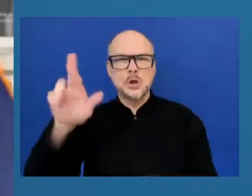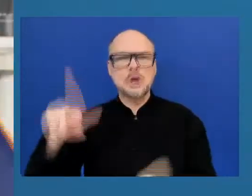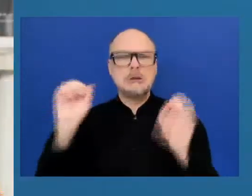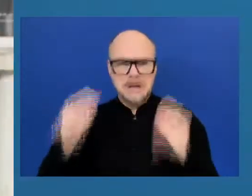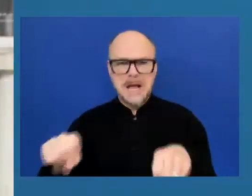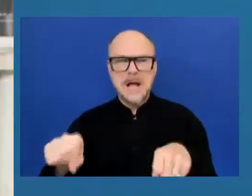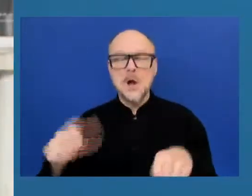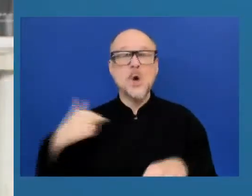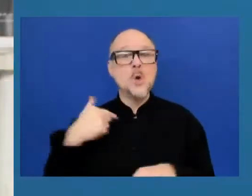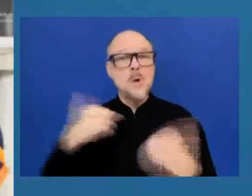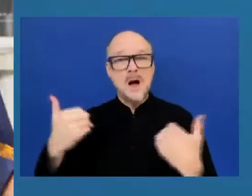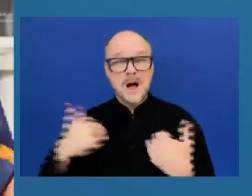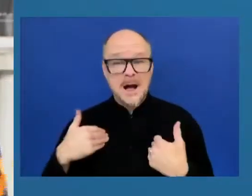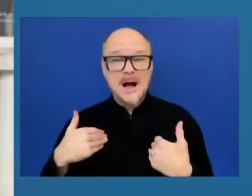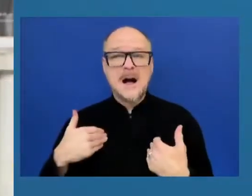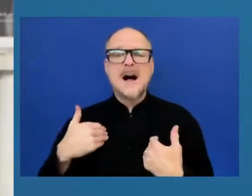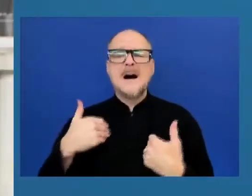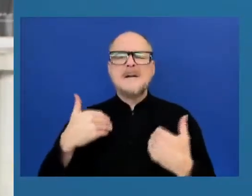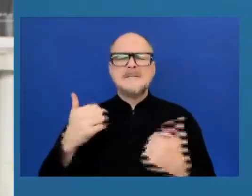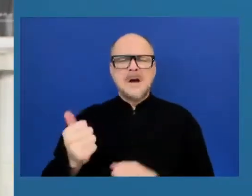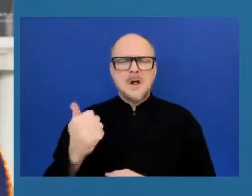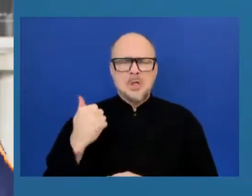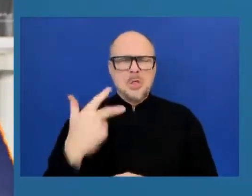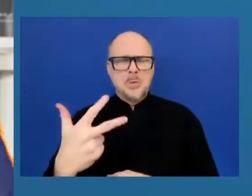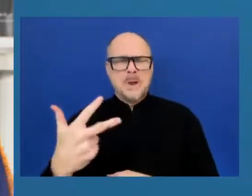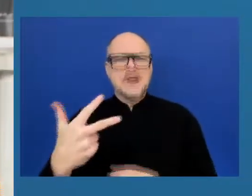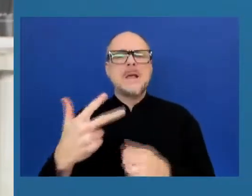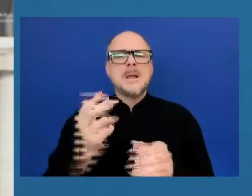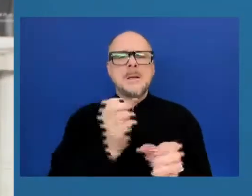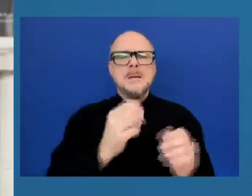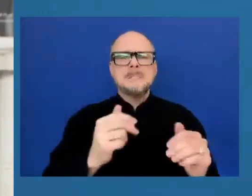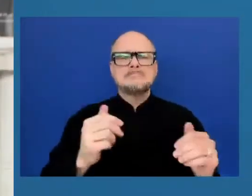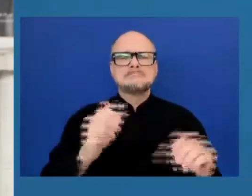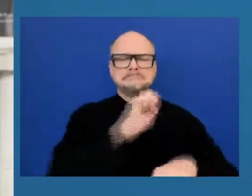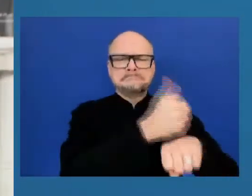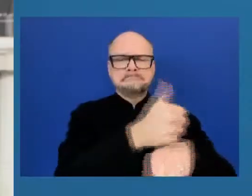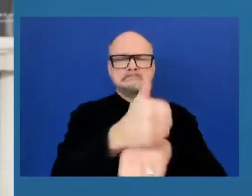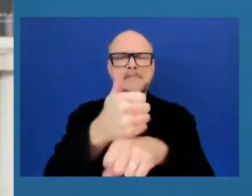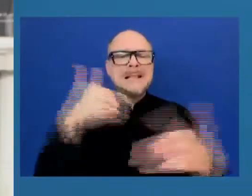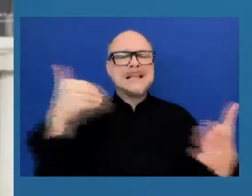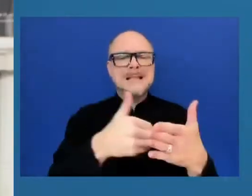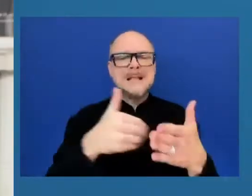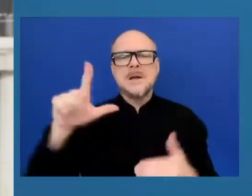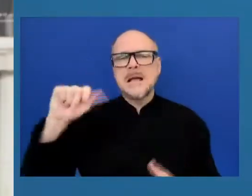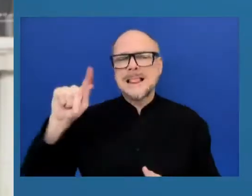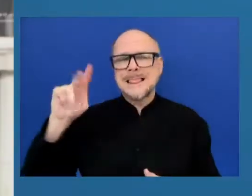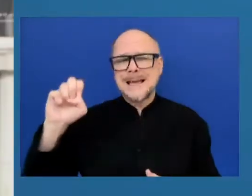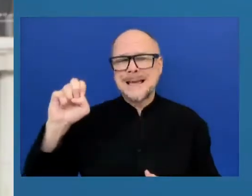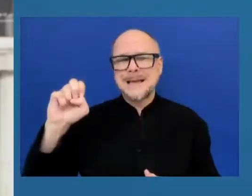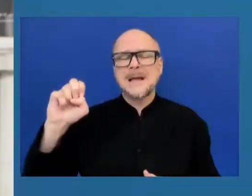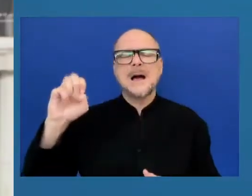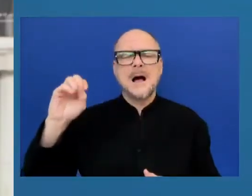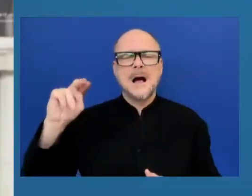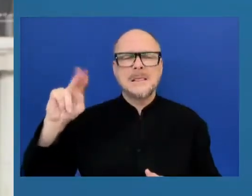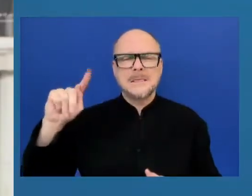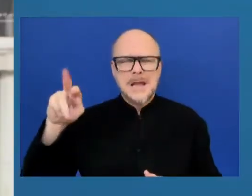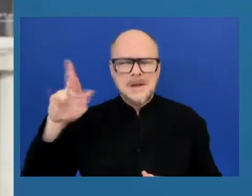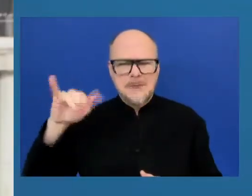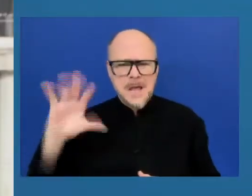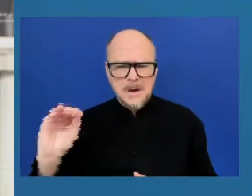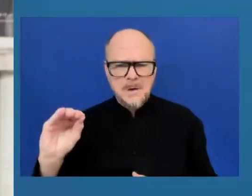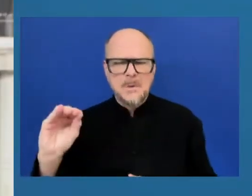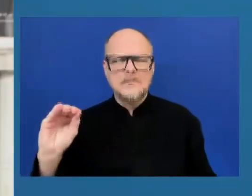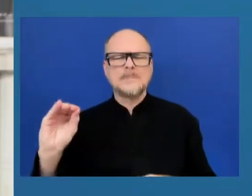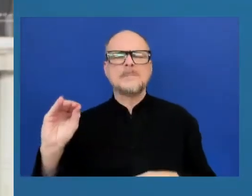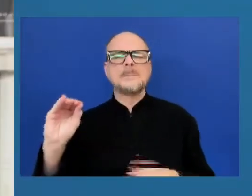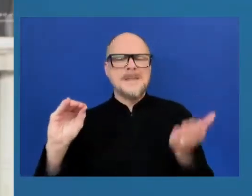was fear of losing those jobs, the community was terrified. We had to fight back to save 600 jobs. They've been